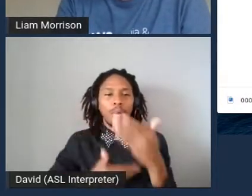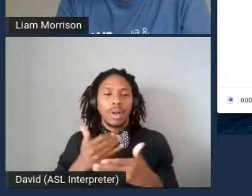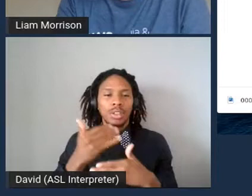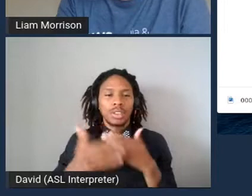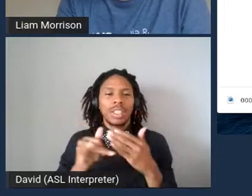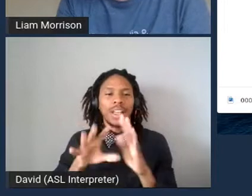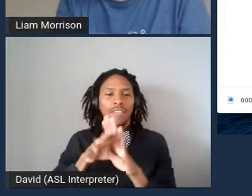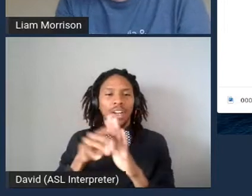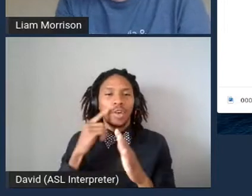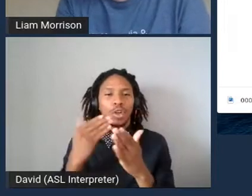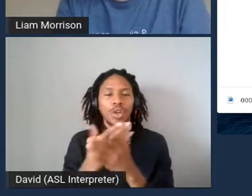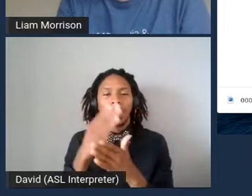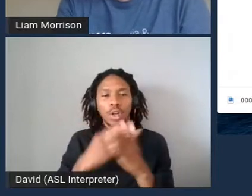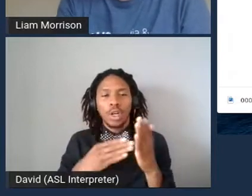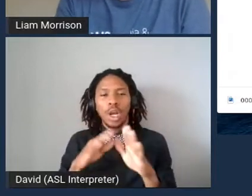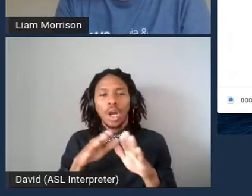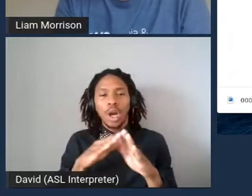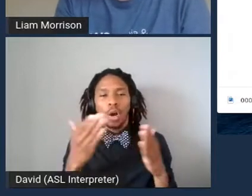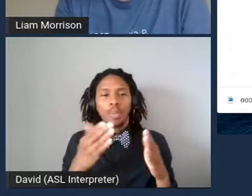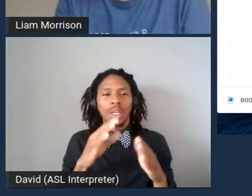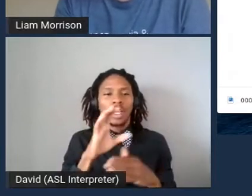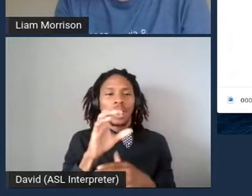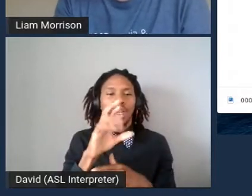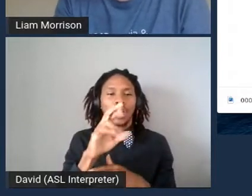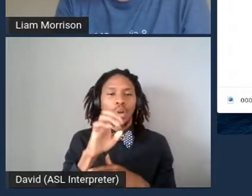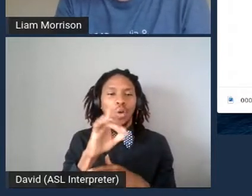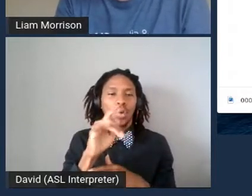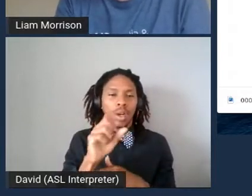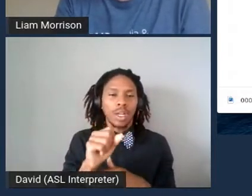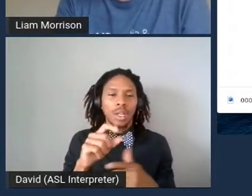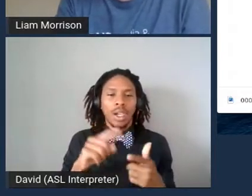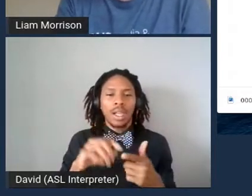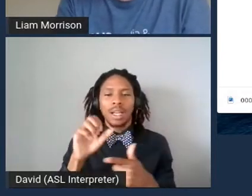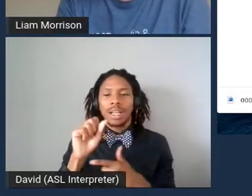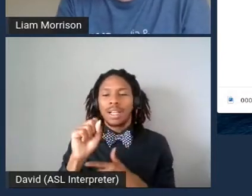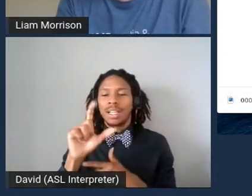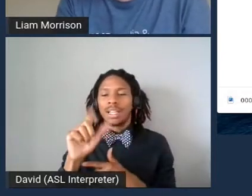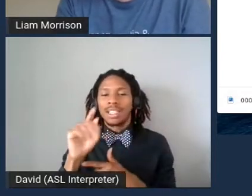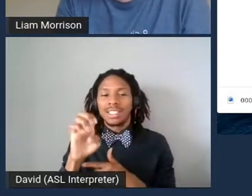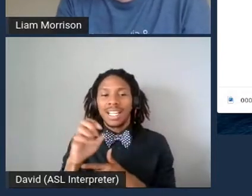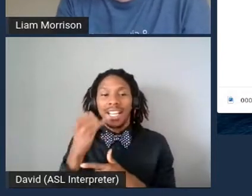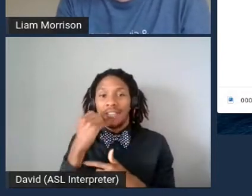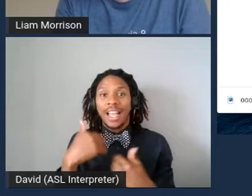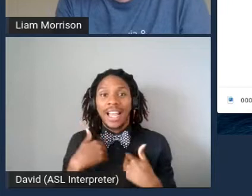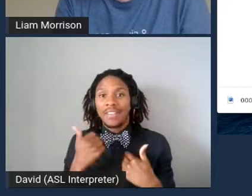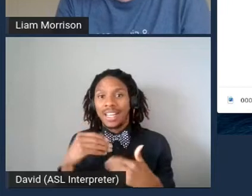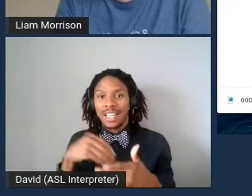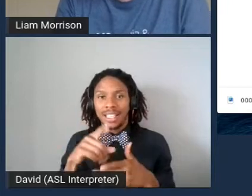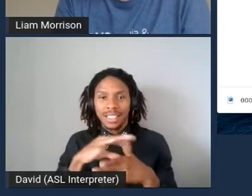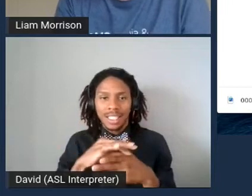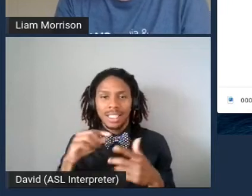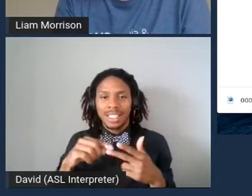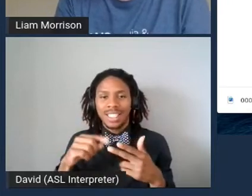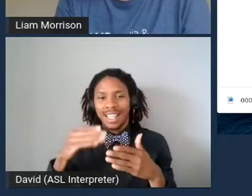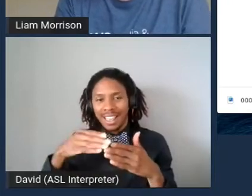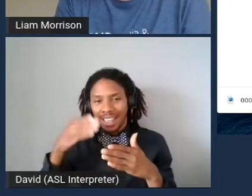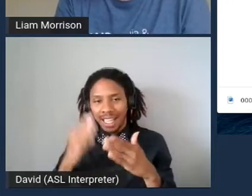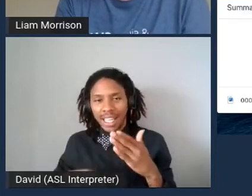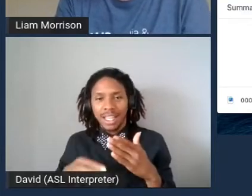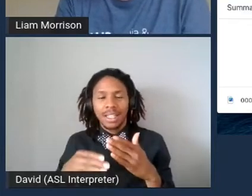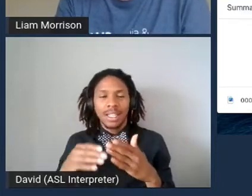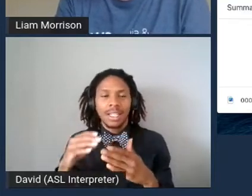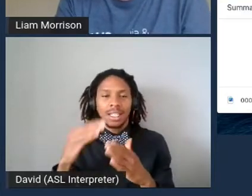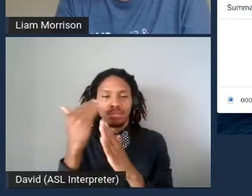new components, opening credits, slates if I had any in this content, end credits, and